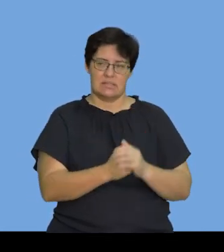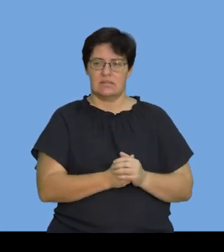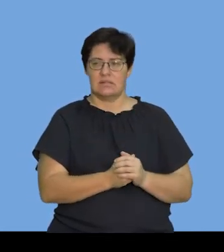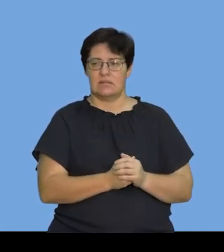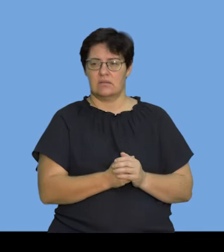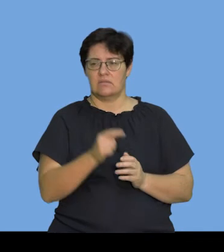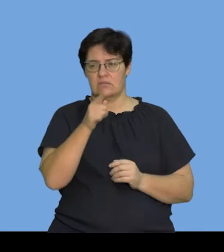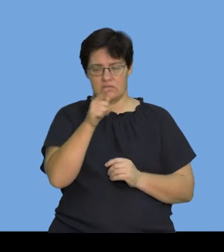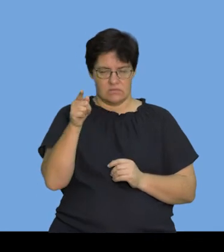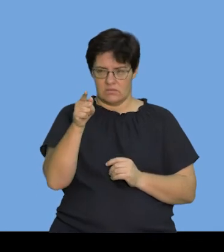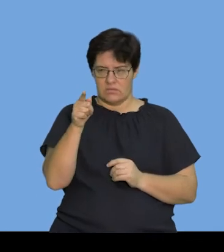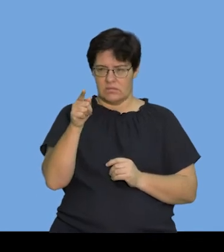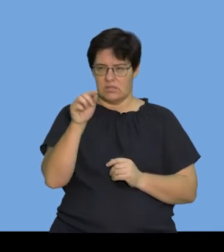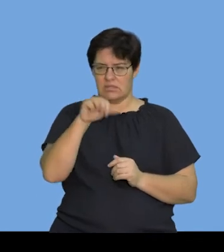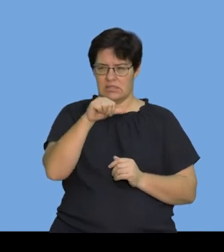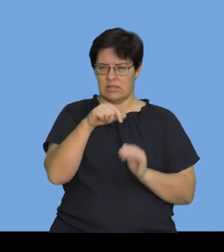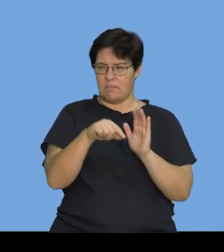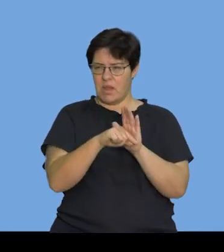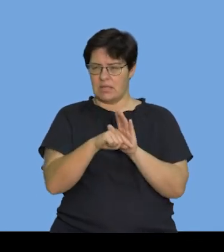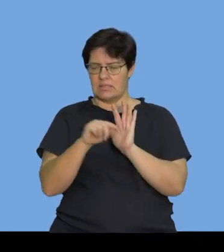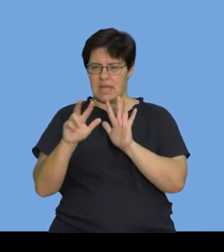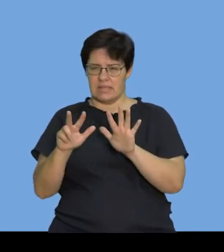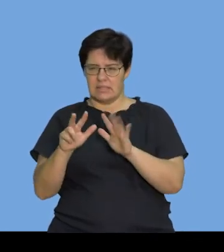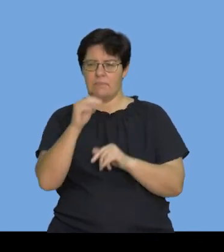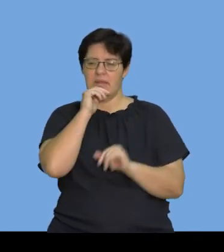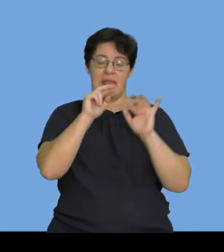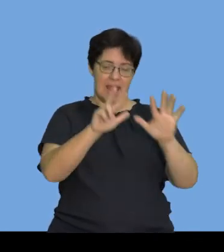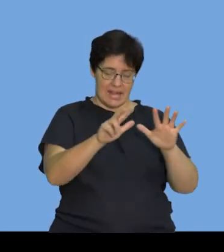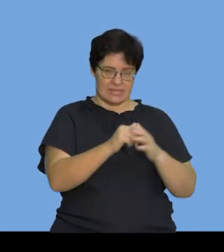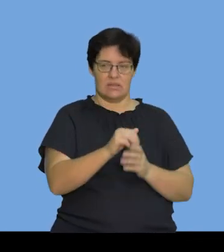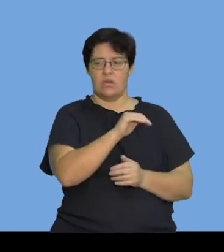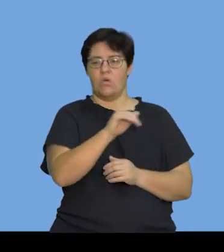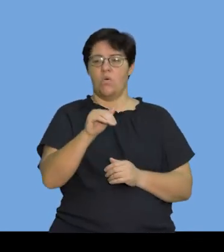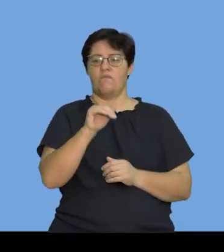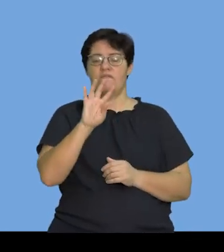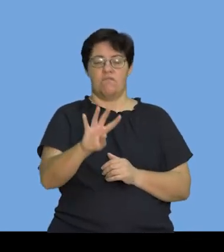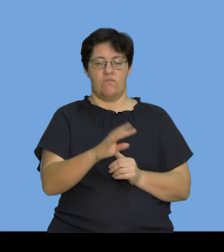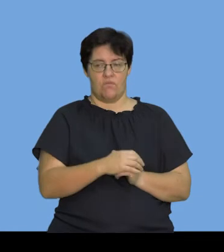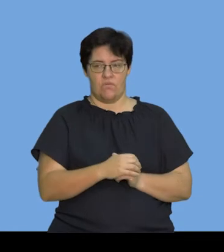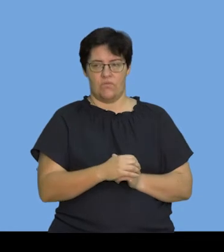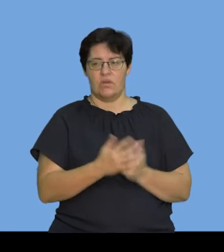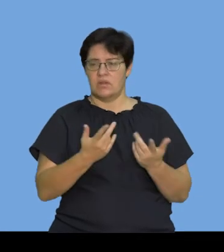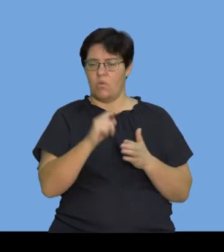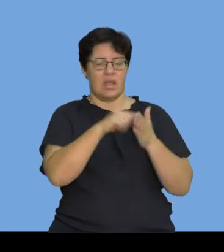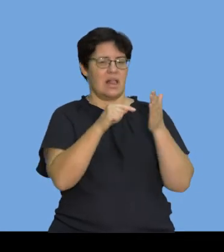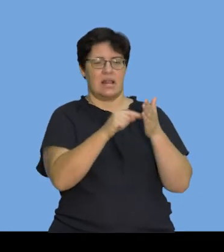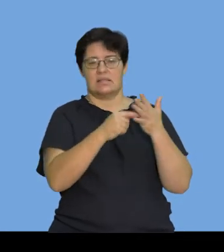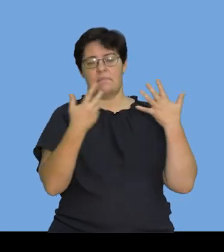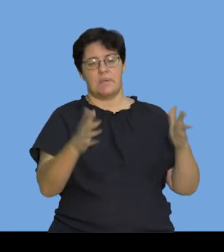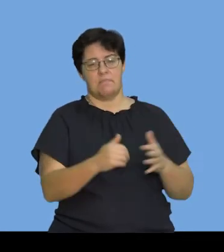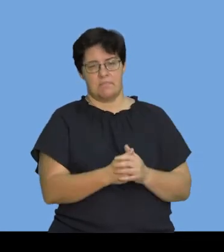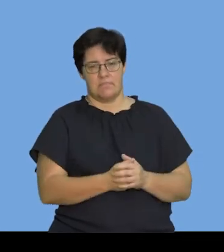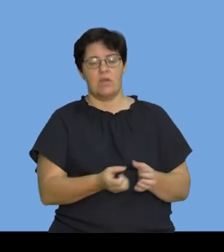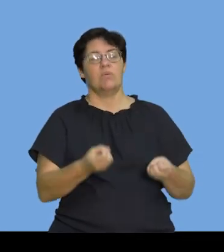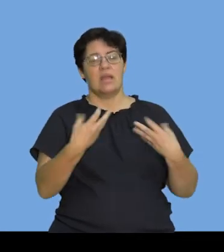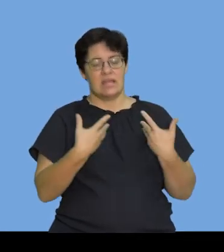of 16 minus 8 will be 8 over 4. Then you press your calculator there, it will give you 2